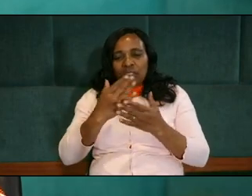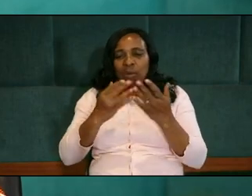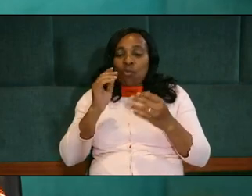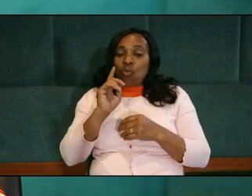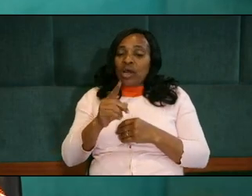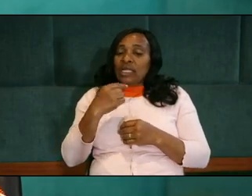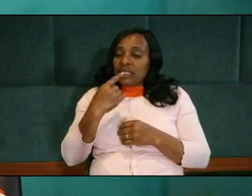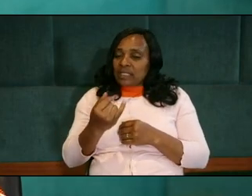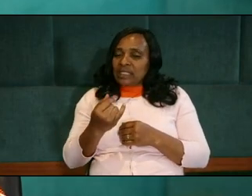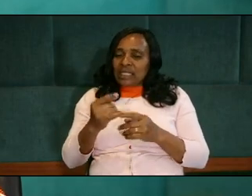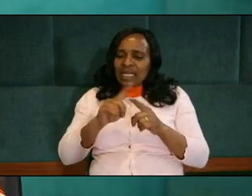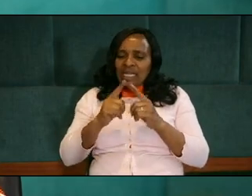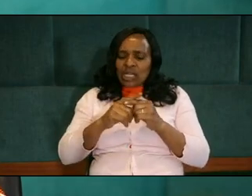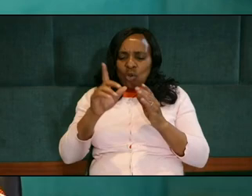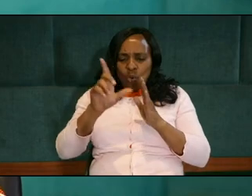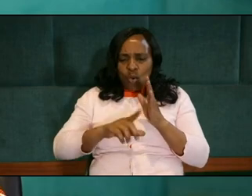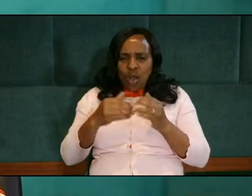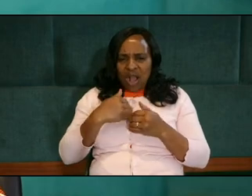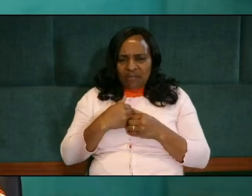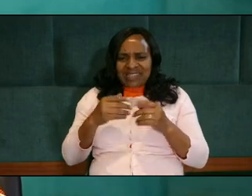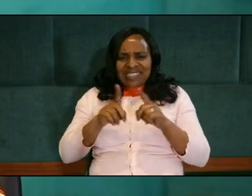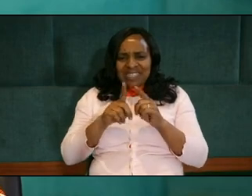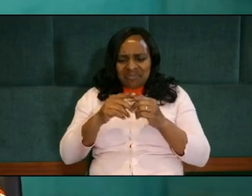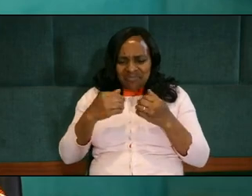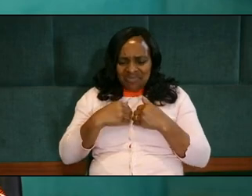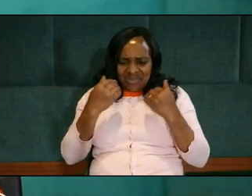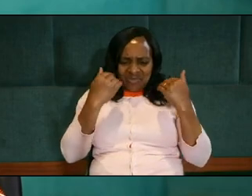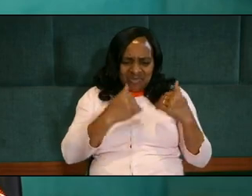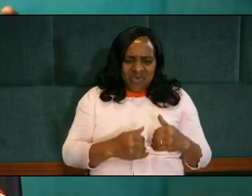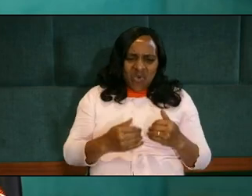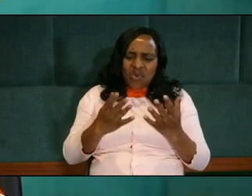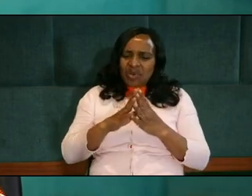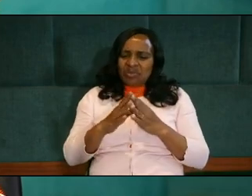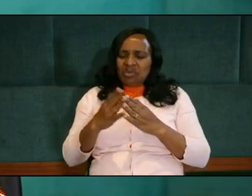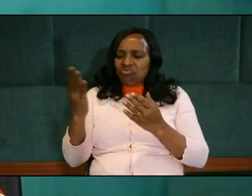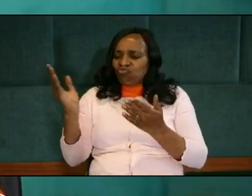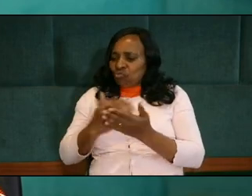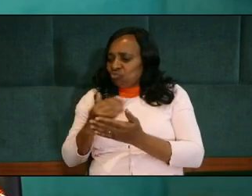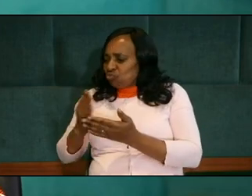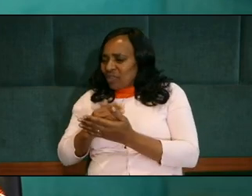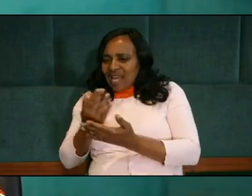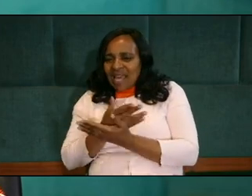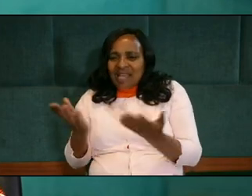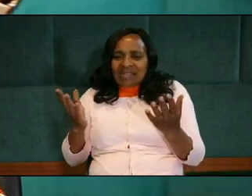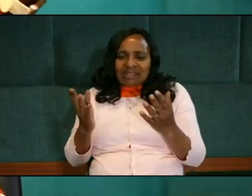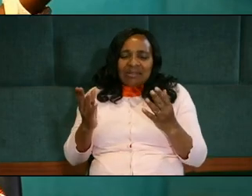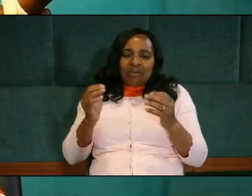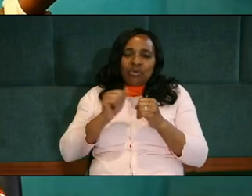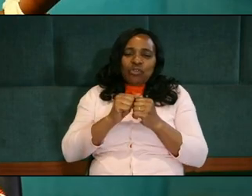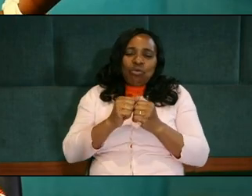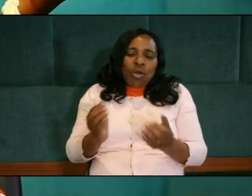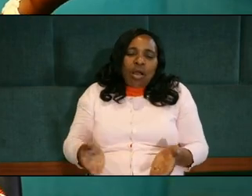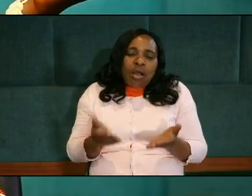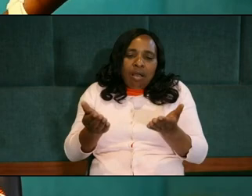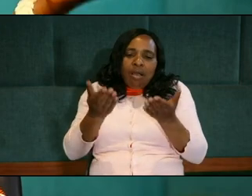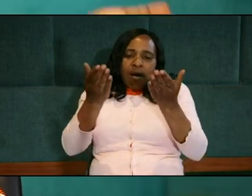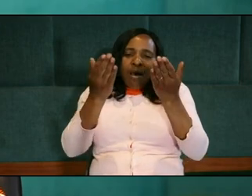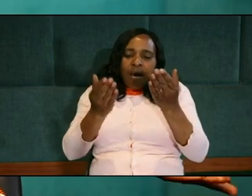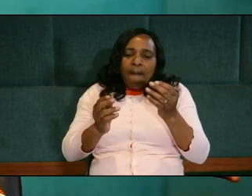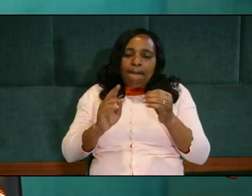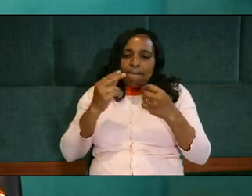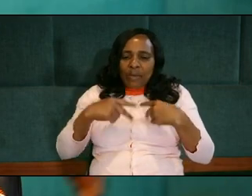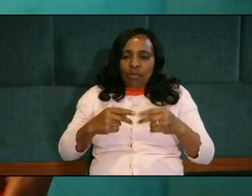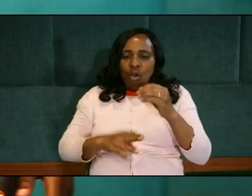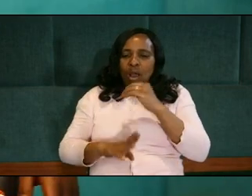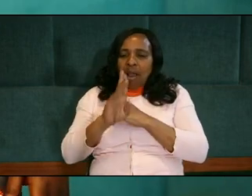there, people are low, and you're also being low, you're pulling everyone down, it's better you pull people up. You never know what you